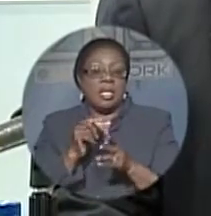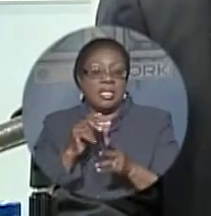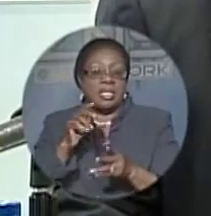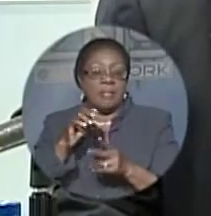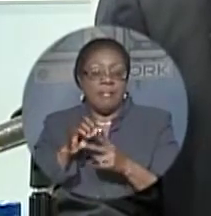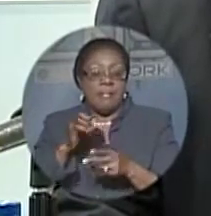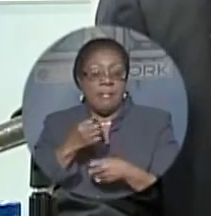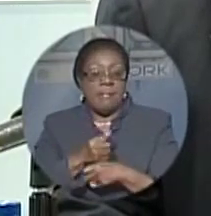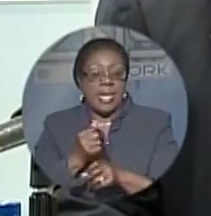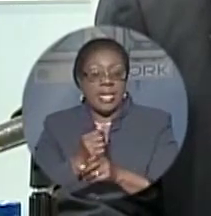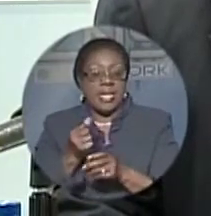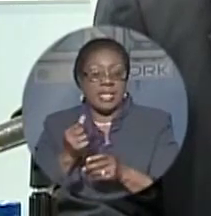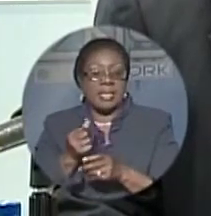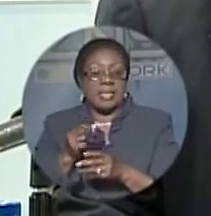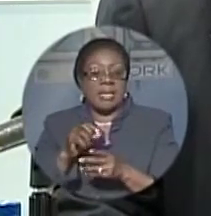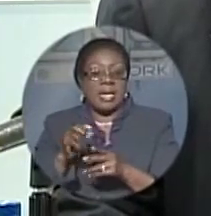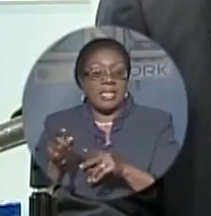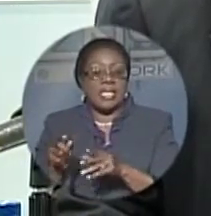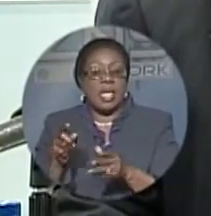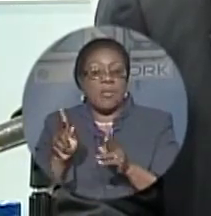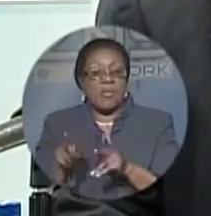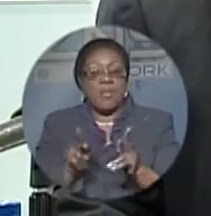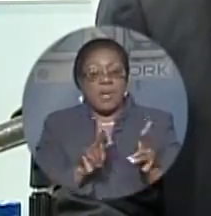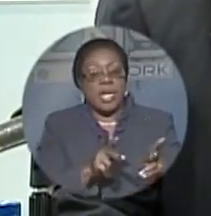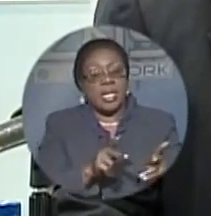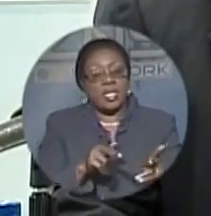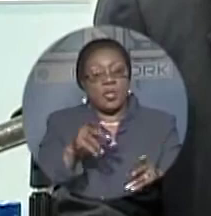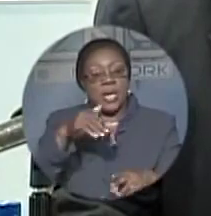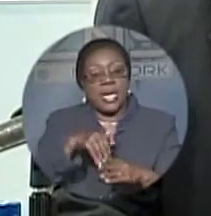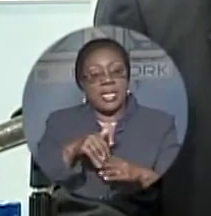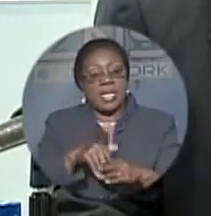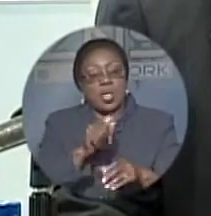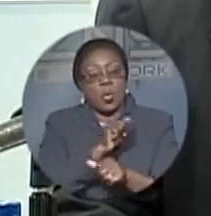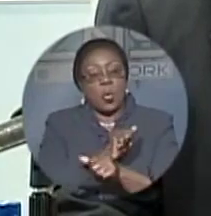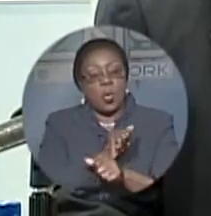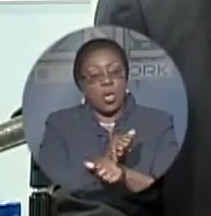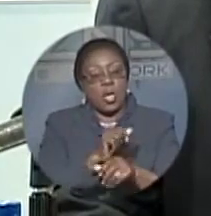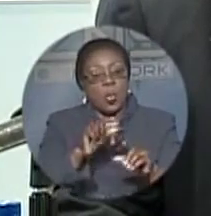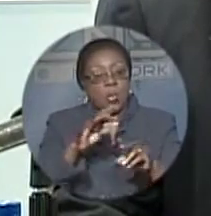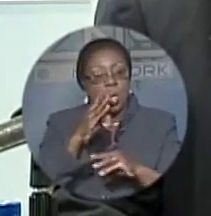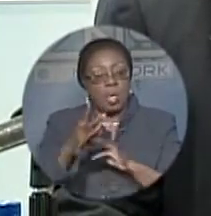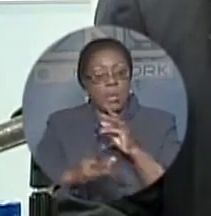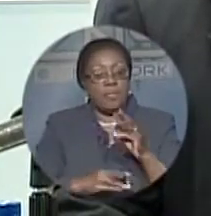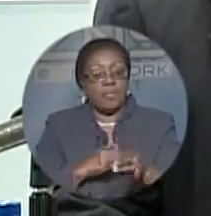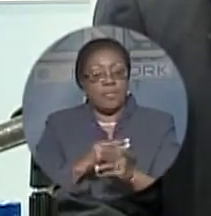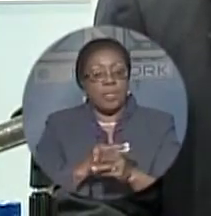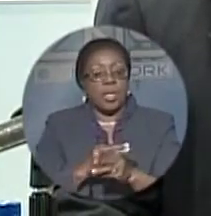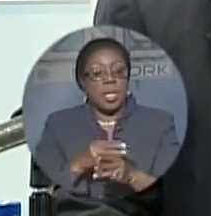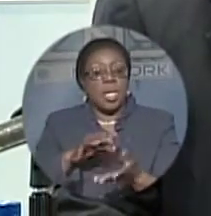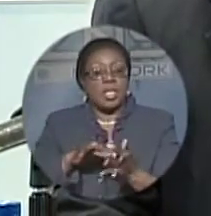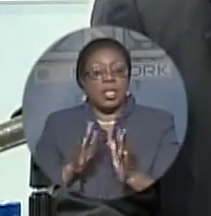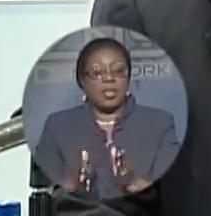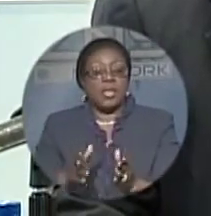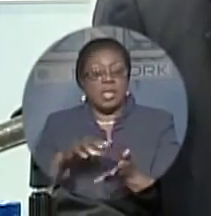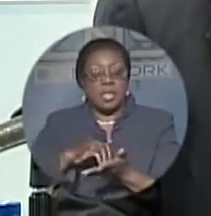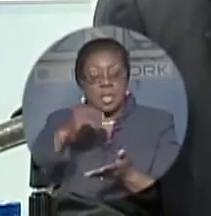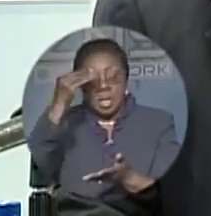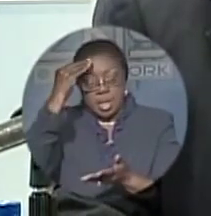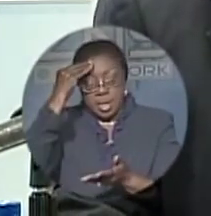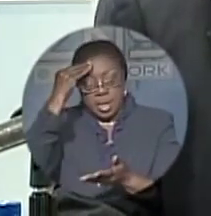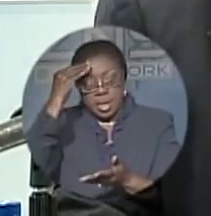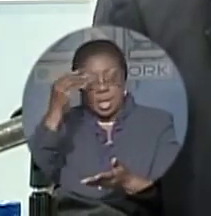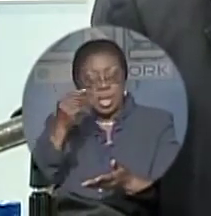they prepare to enter the workforce. Students learn to recognize, analyze, and apply basic